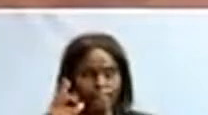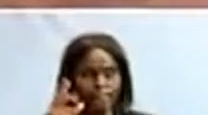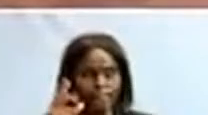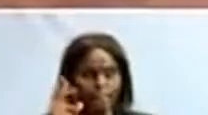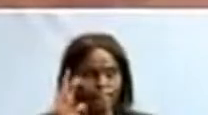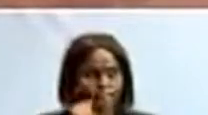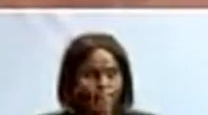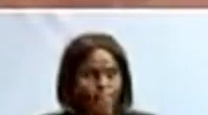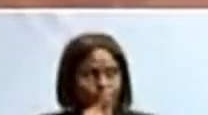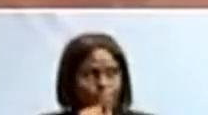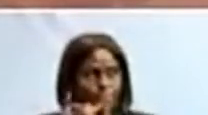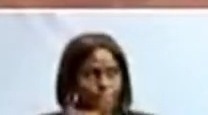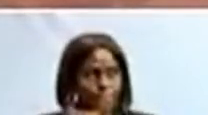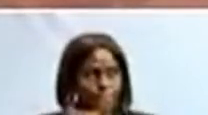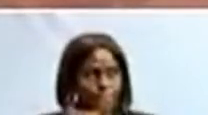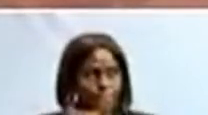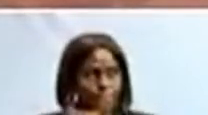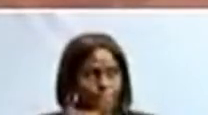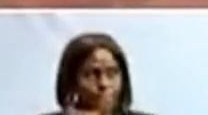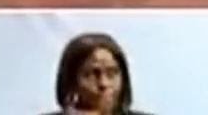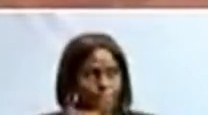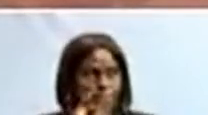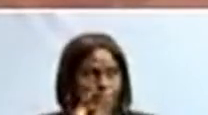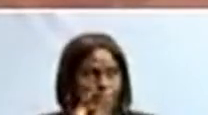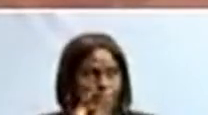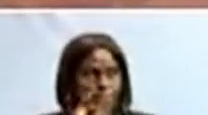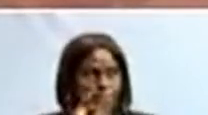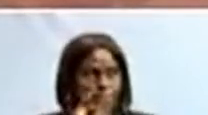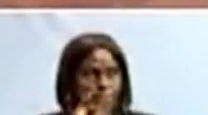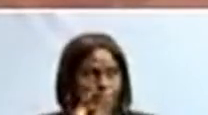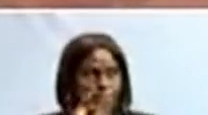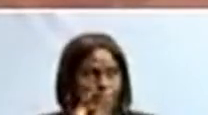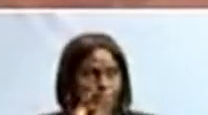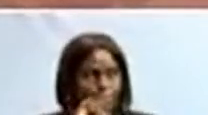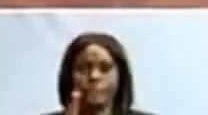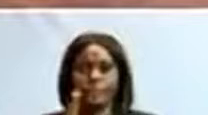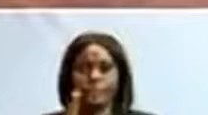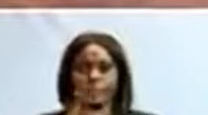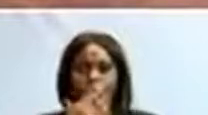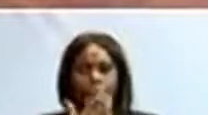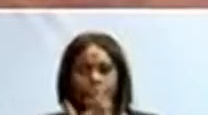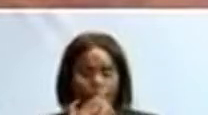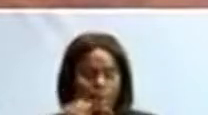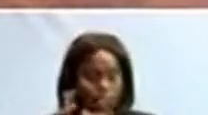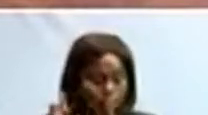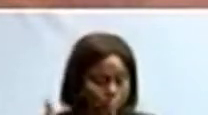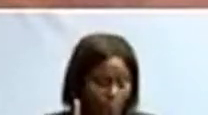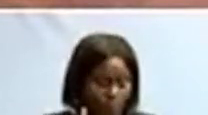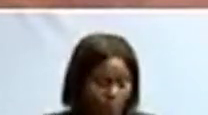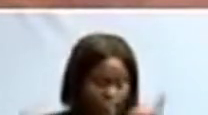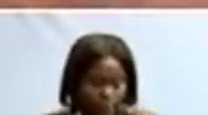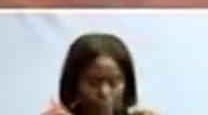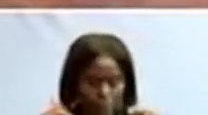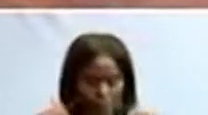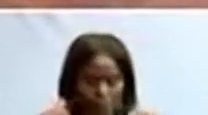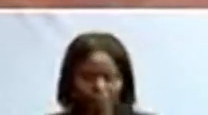to ensure that are prudently spent and when they